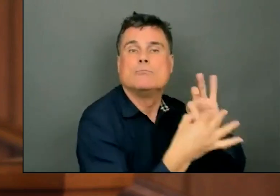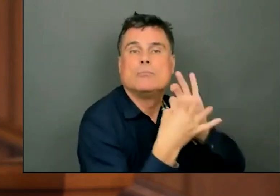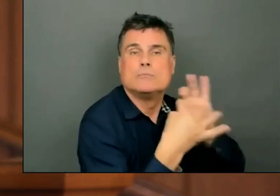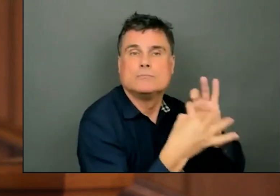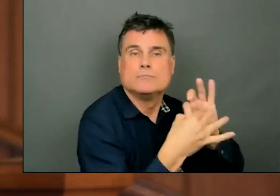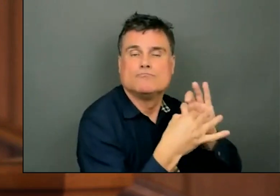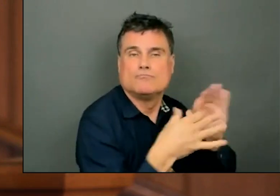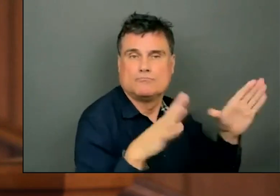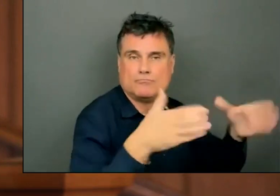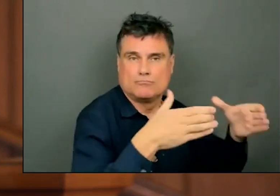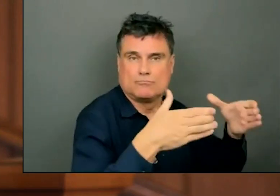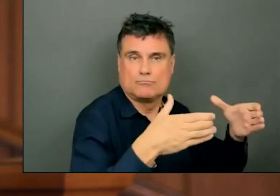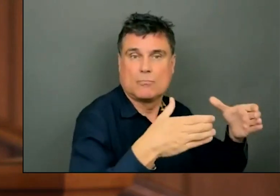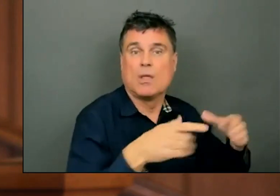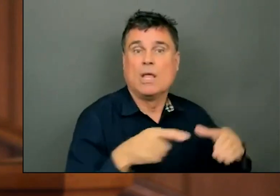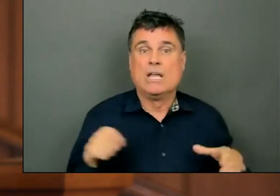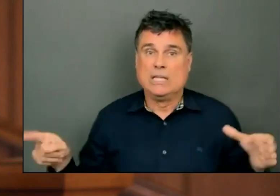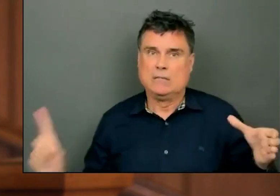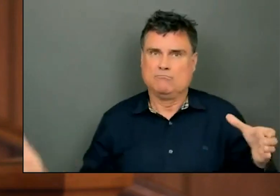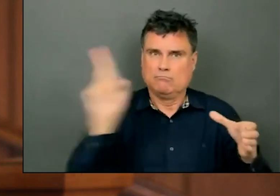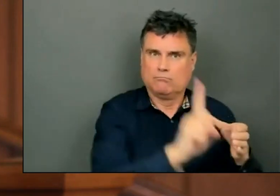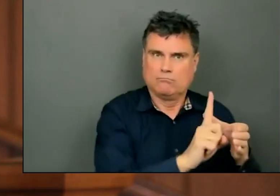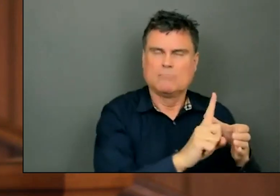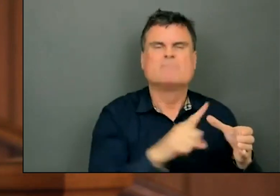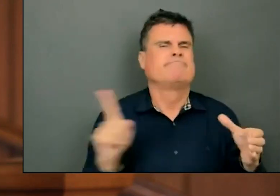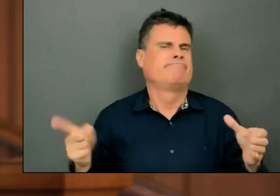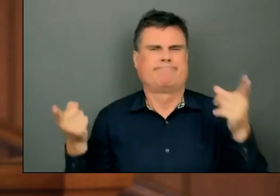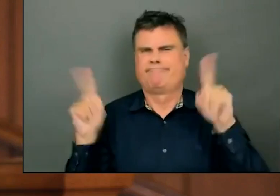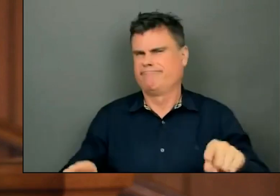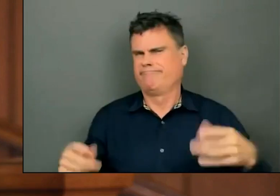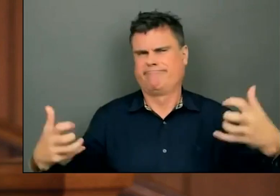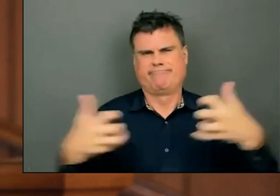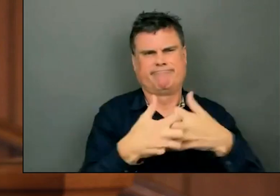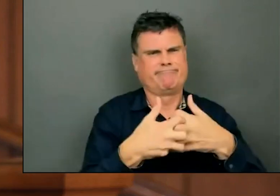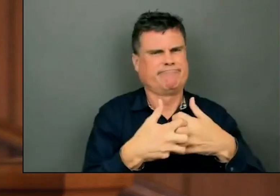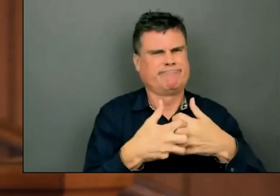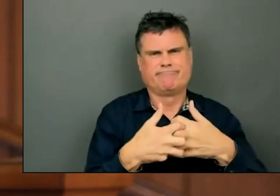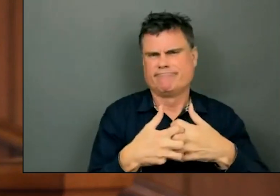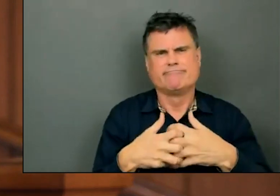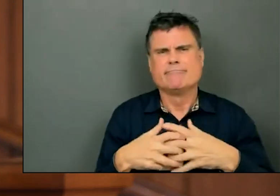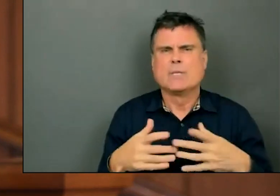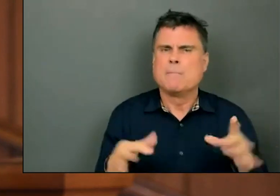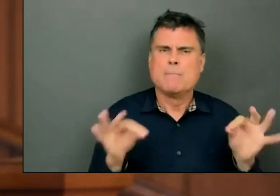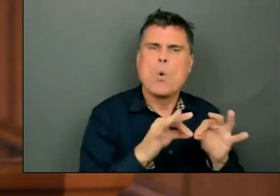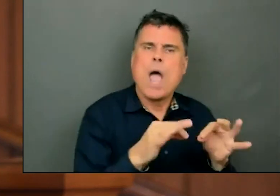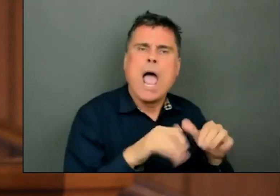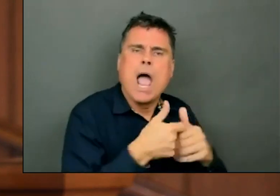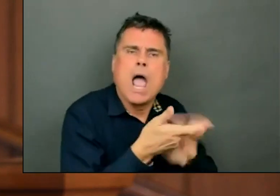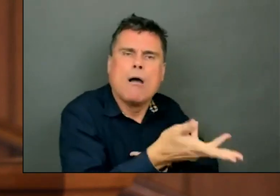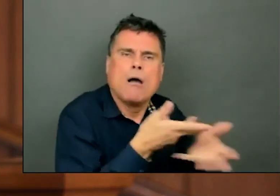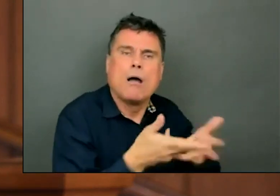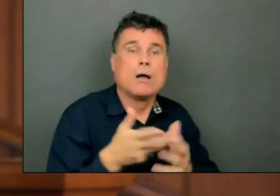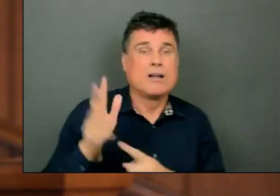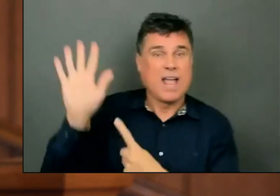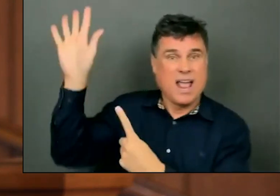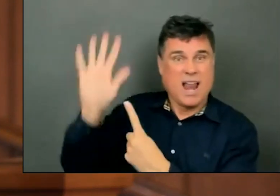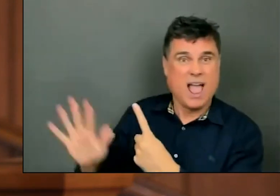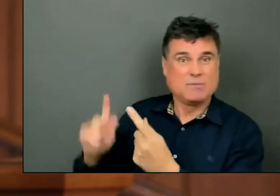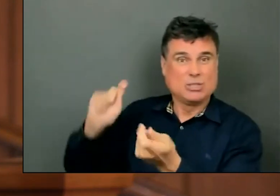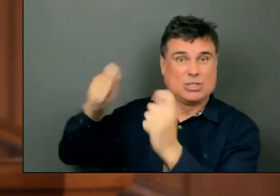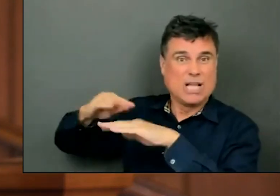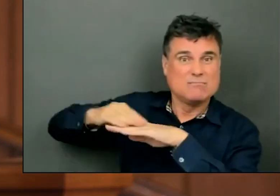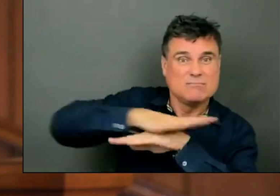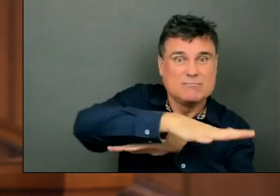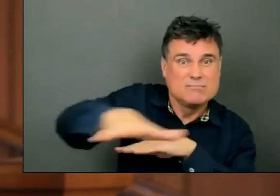with respect to climate change and, of course, coming out of the pandemic. Nathan is a superior communicator, which means that, in